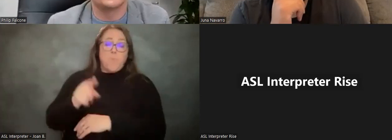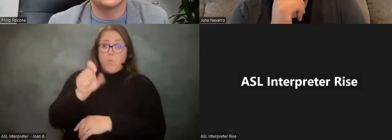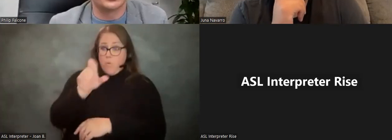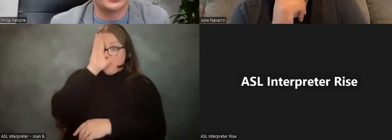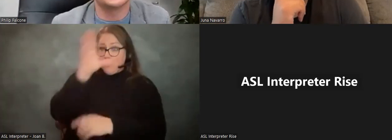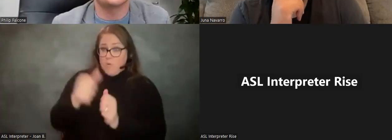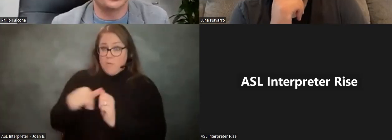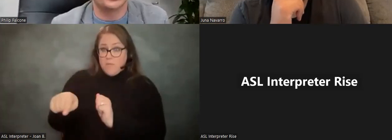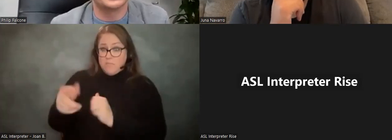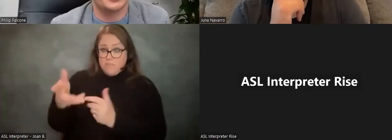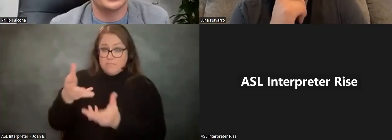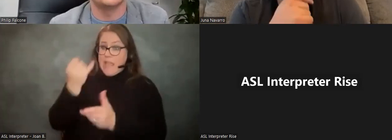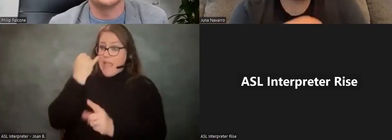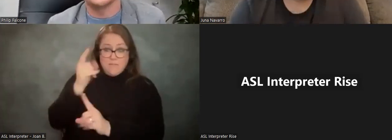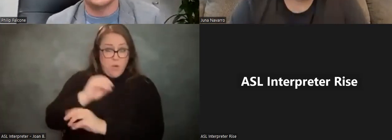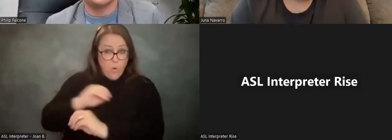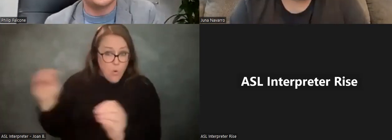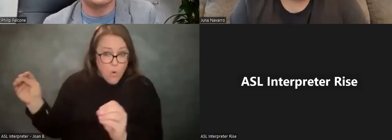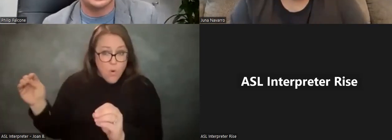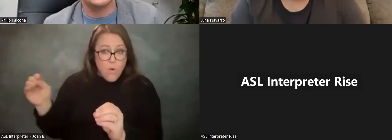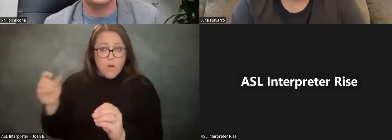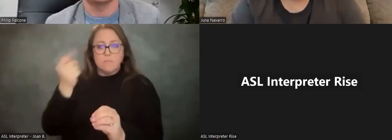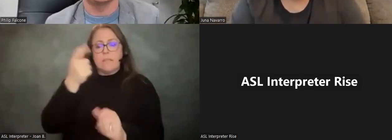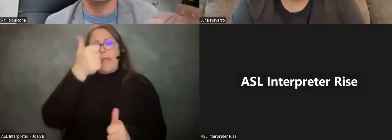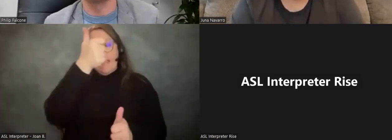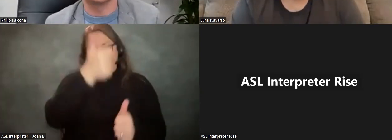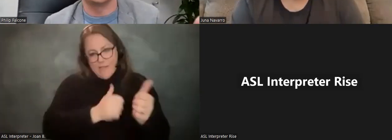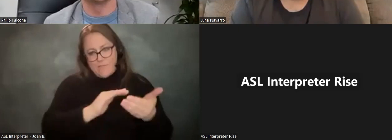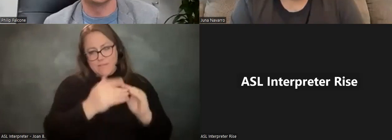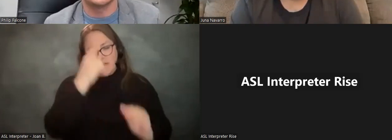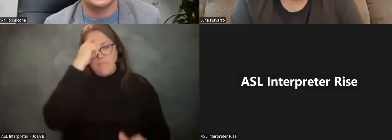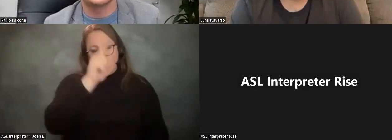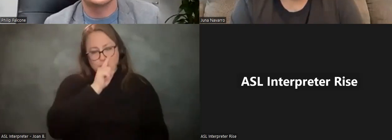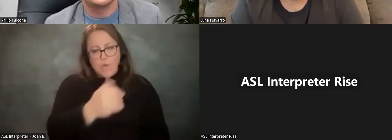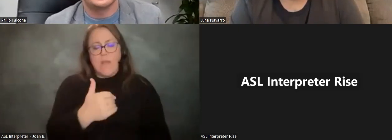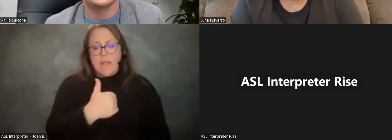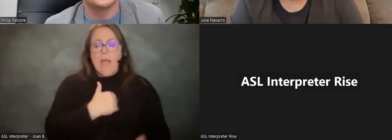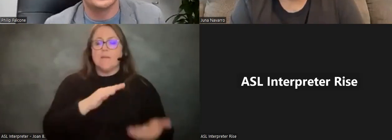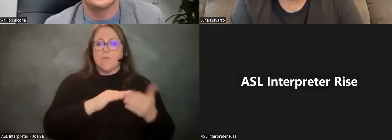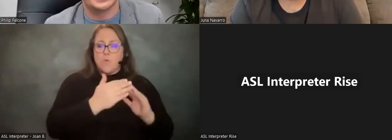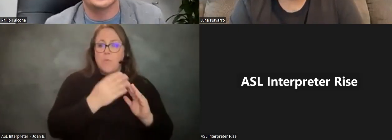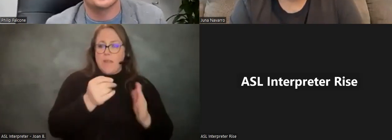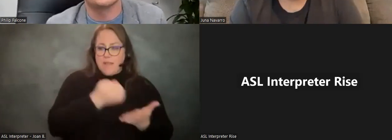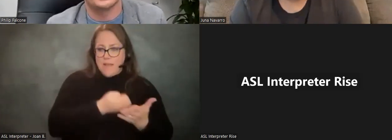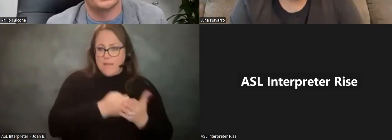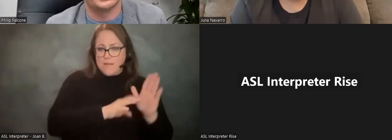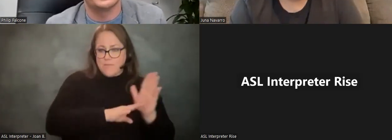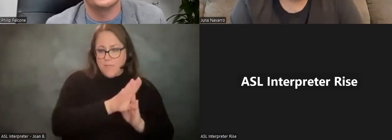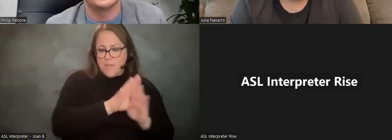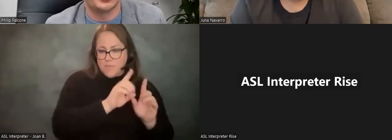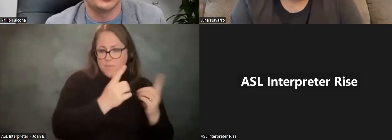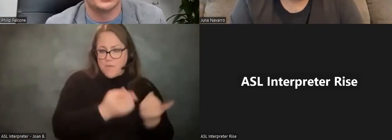can go directly to them to work with them. If they don't have that, every city for sure has a community and economic